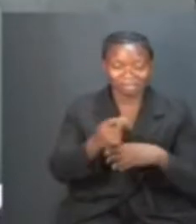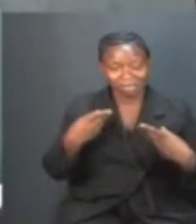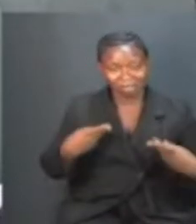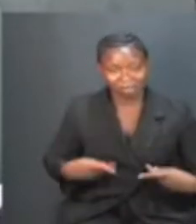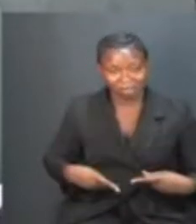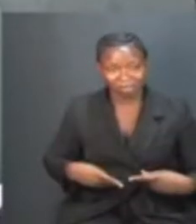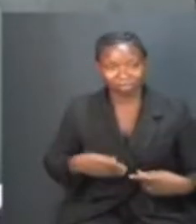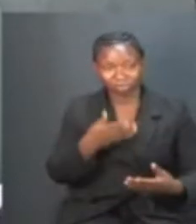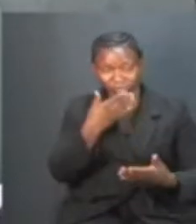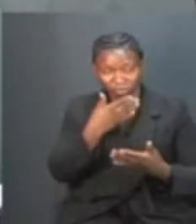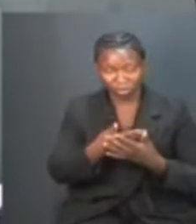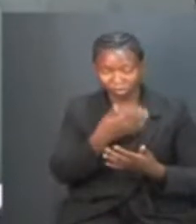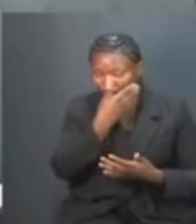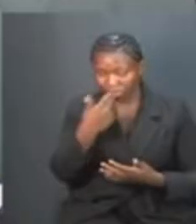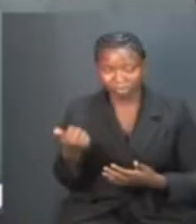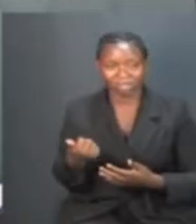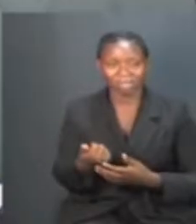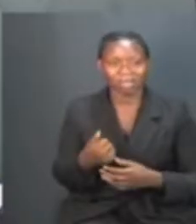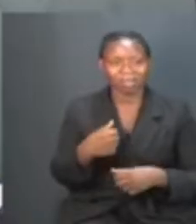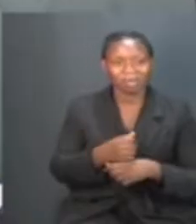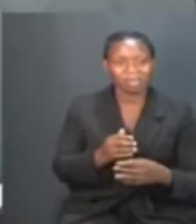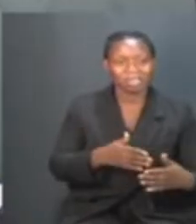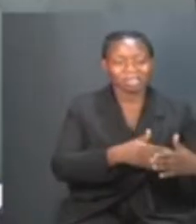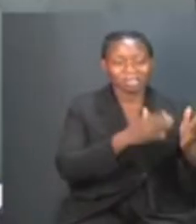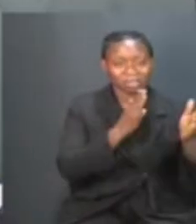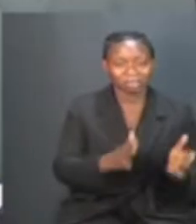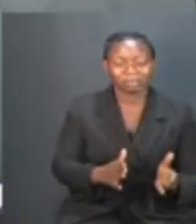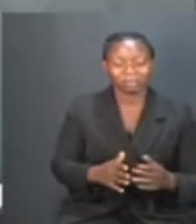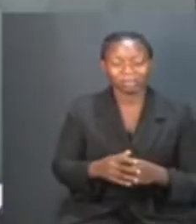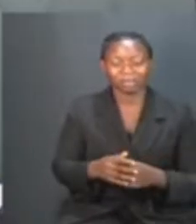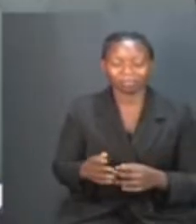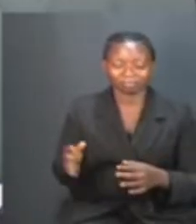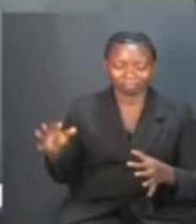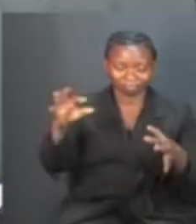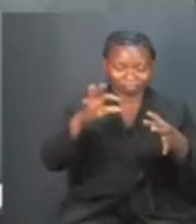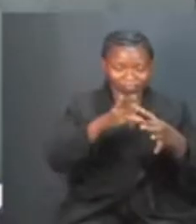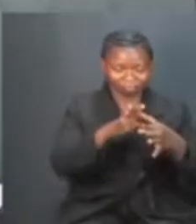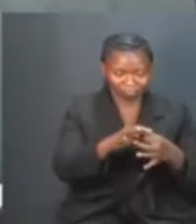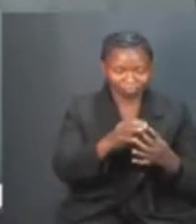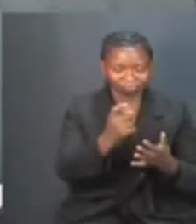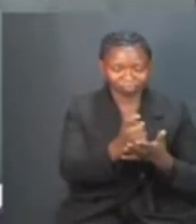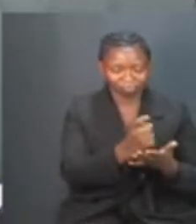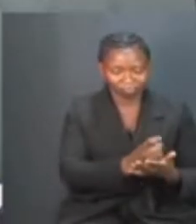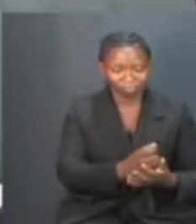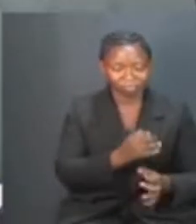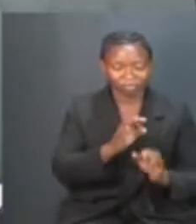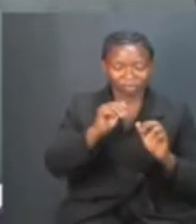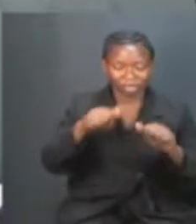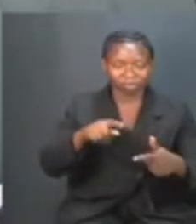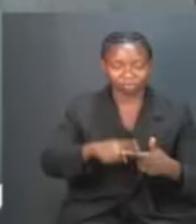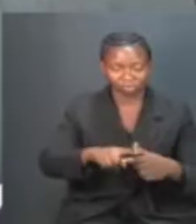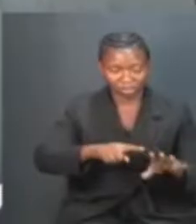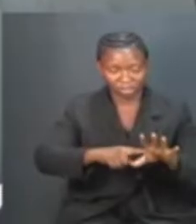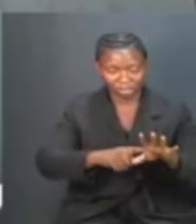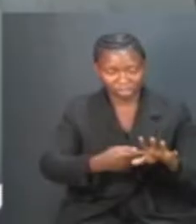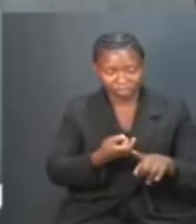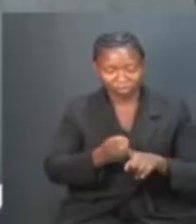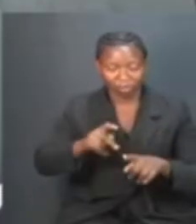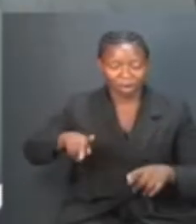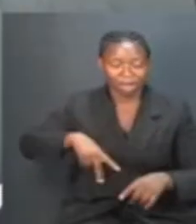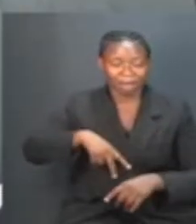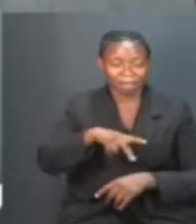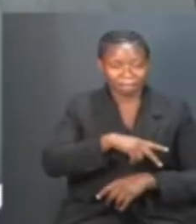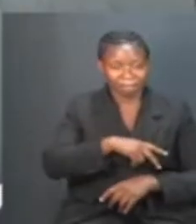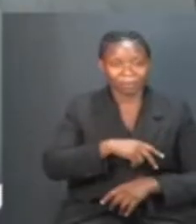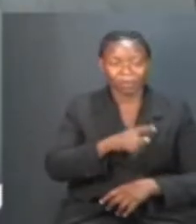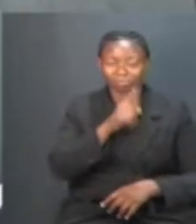think it will be better. So maybe leadership should put their heads together, and if we are able to start this from Parliament,